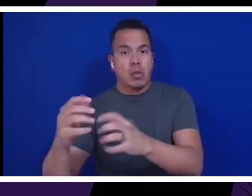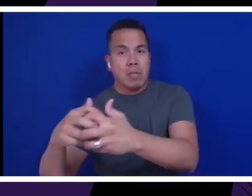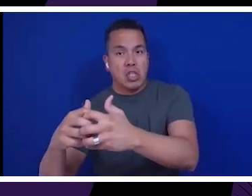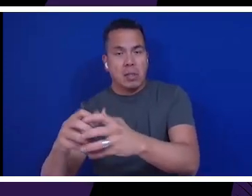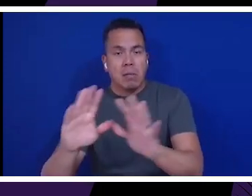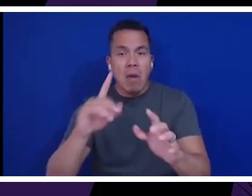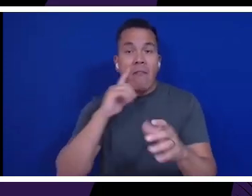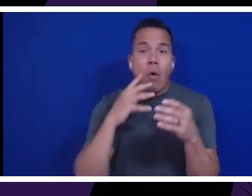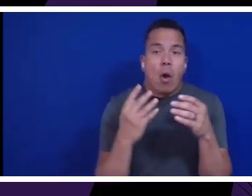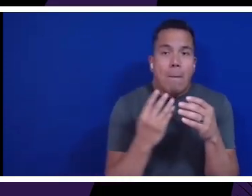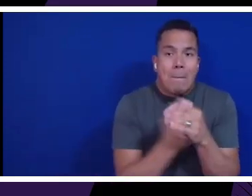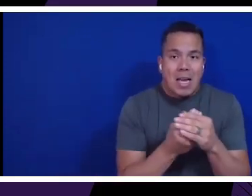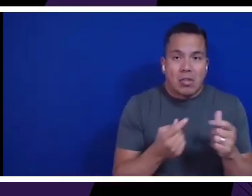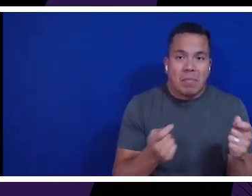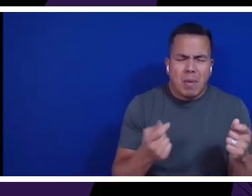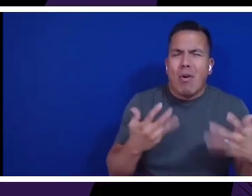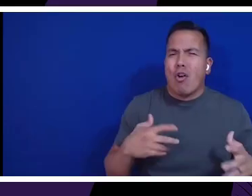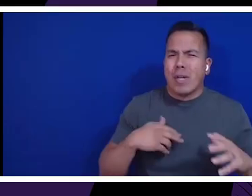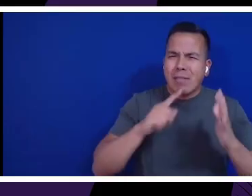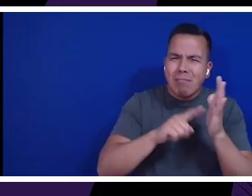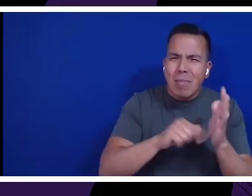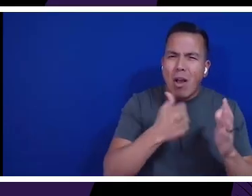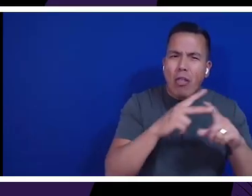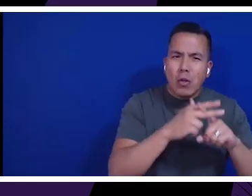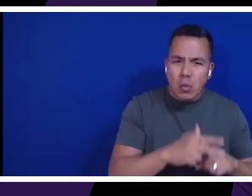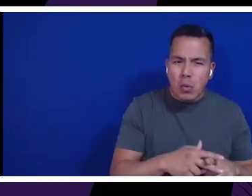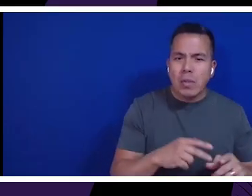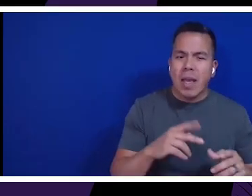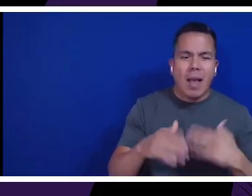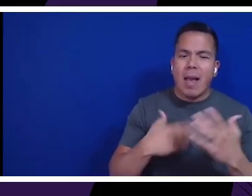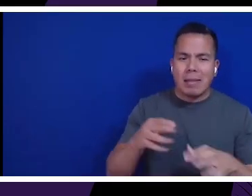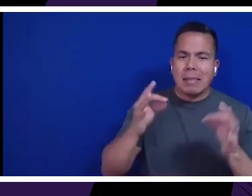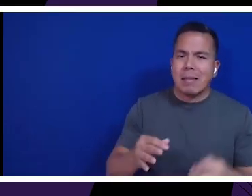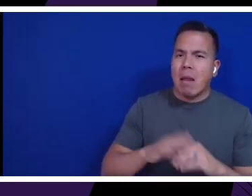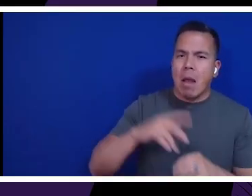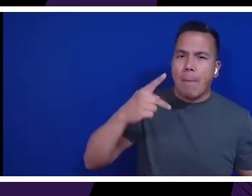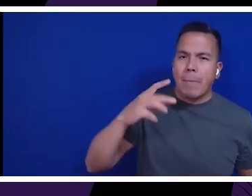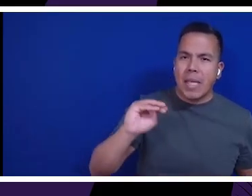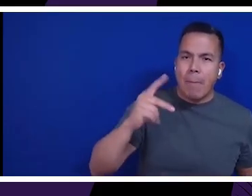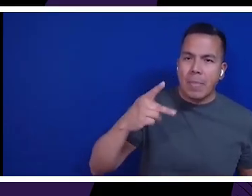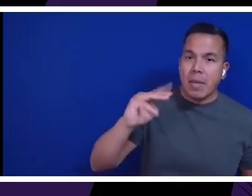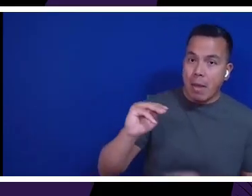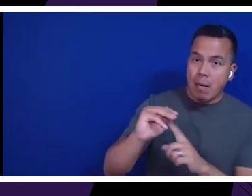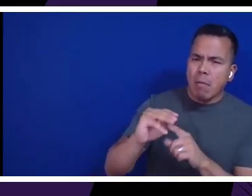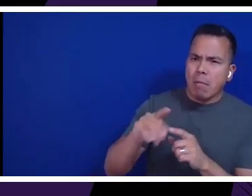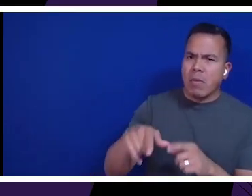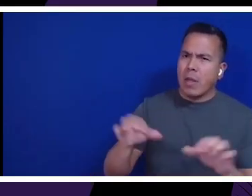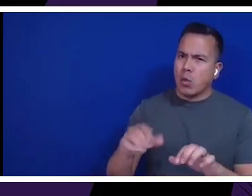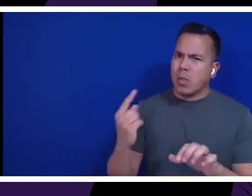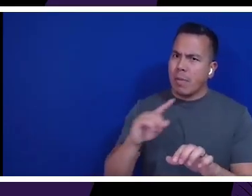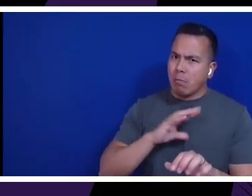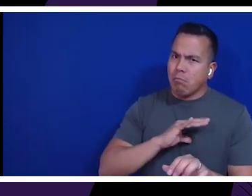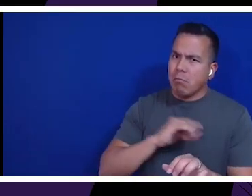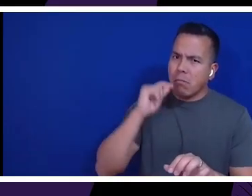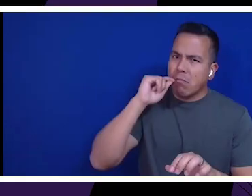we already looked at different tools and ended up with PMPM because PMPM is doing something very clever